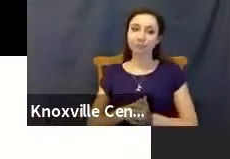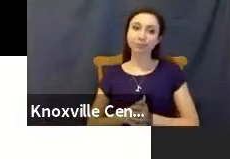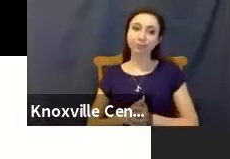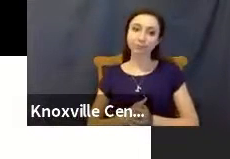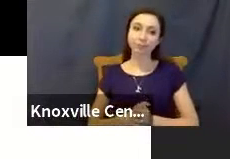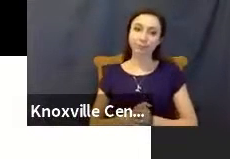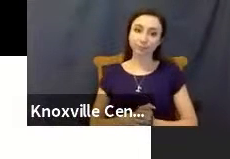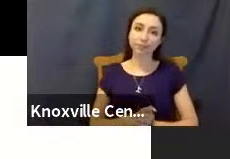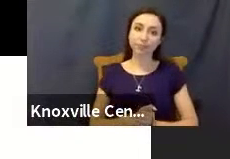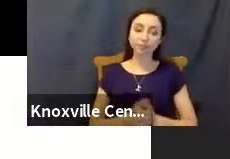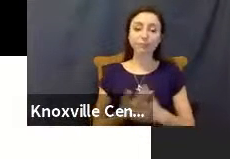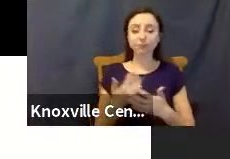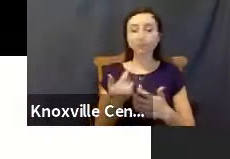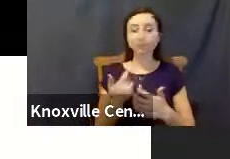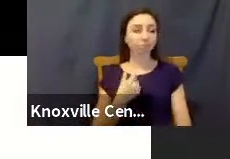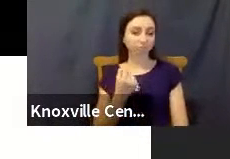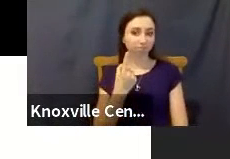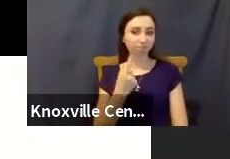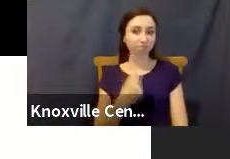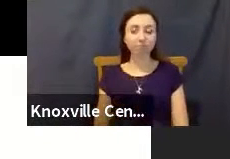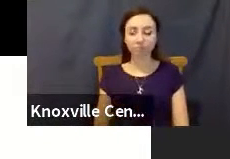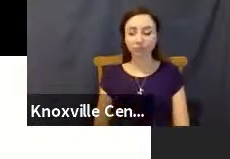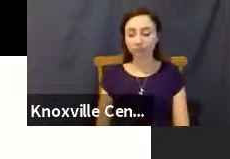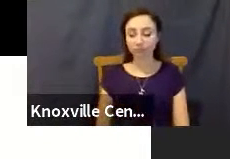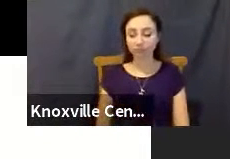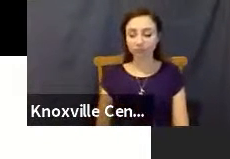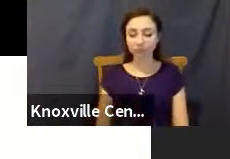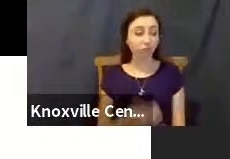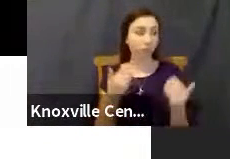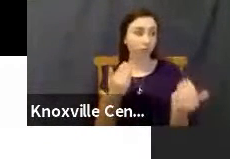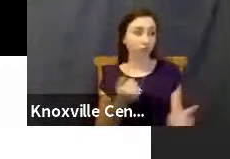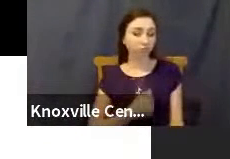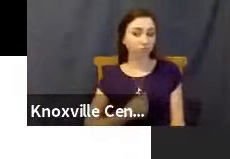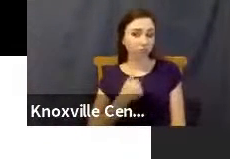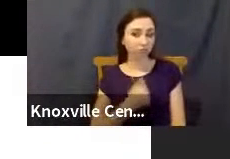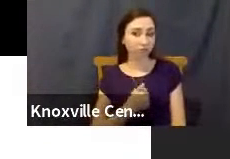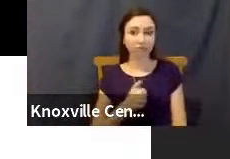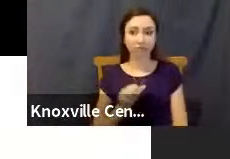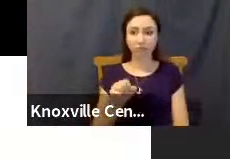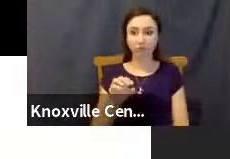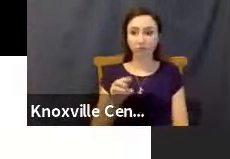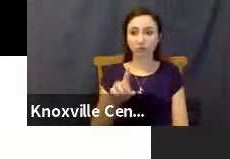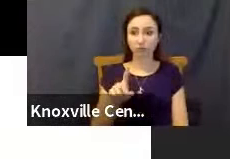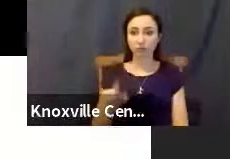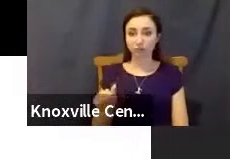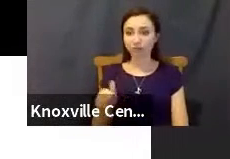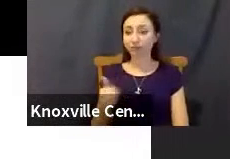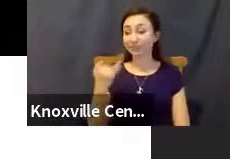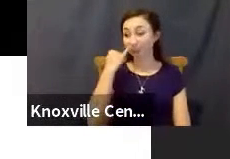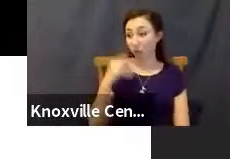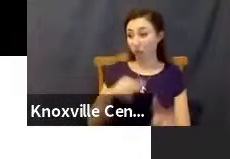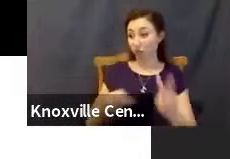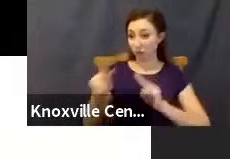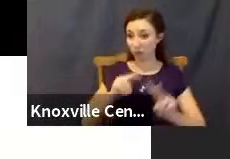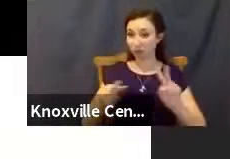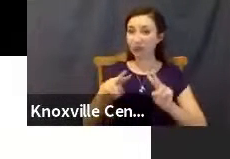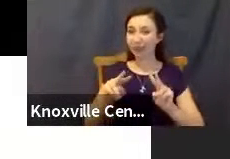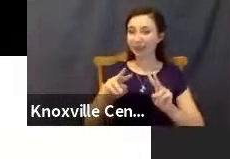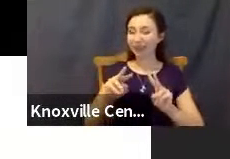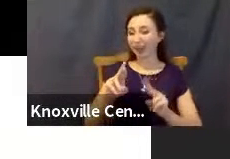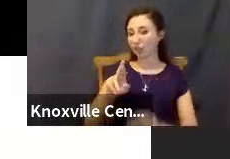I understand. Yeah. Go ahead. Sorry, Dr. Susan. Well, no, I was going to just say, if we're looking at kind of a ratio